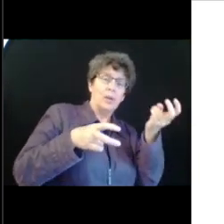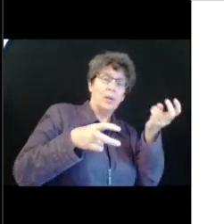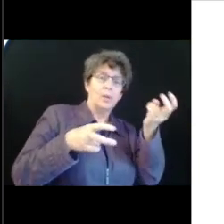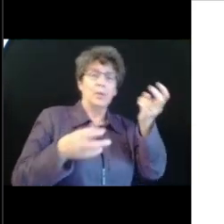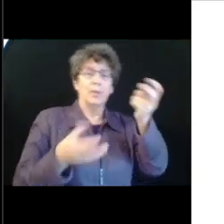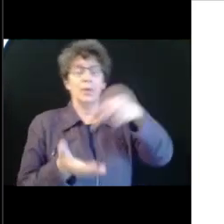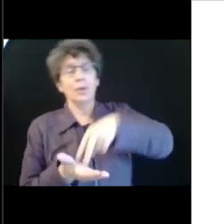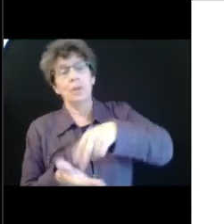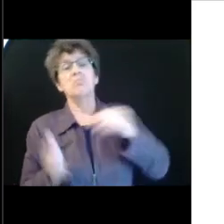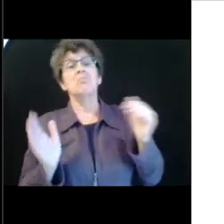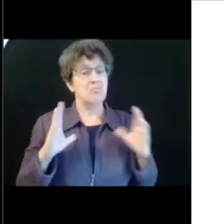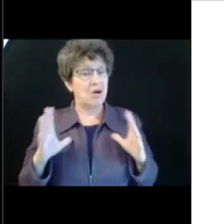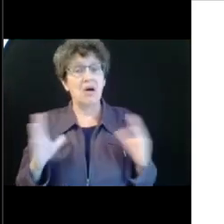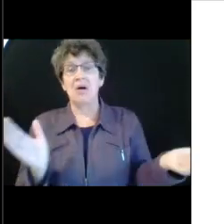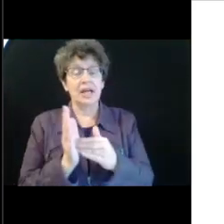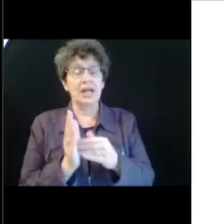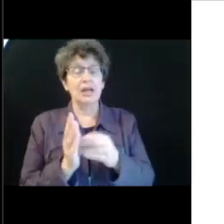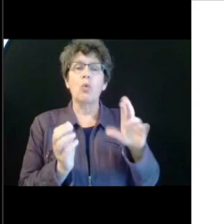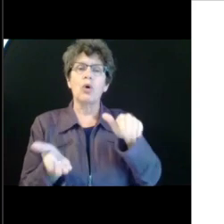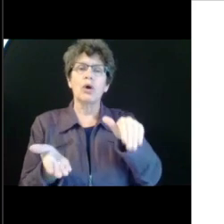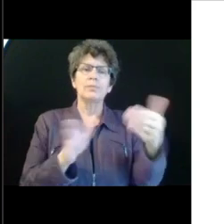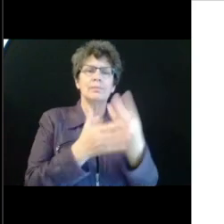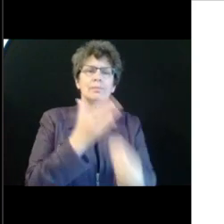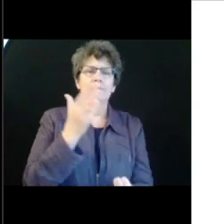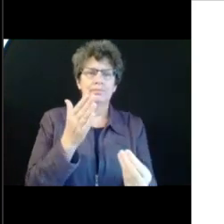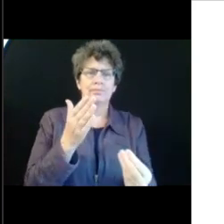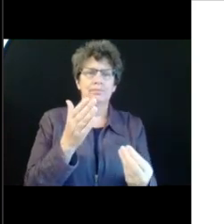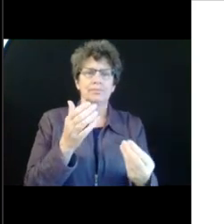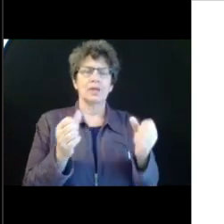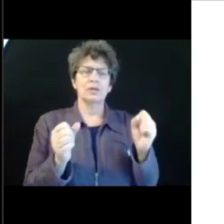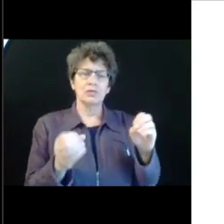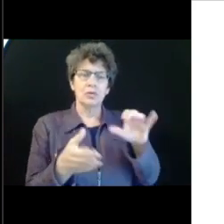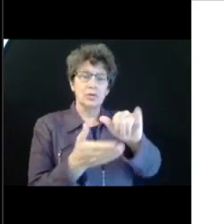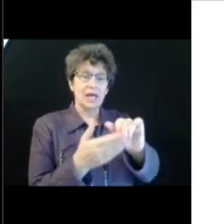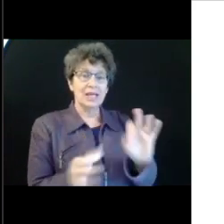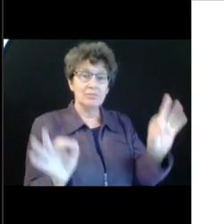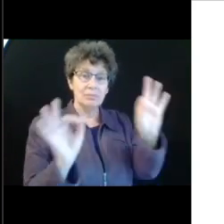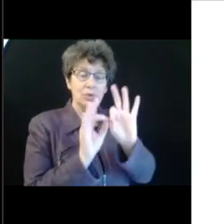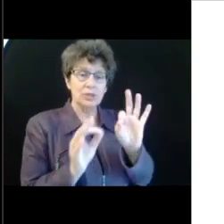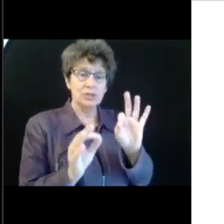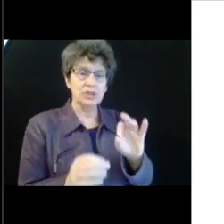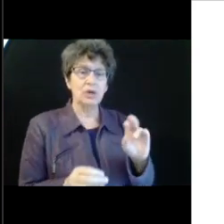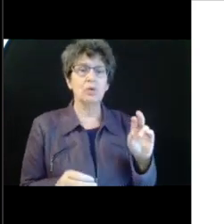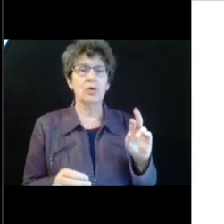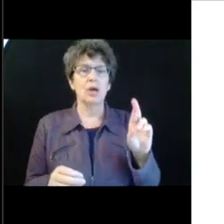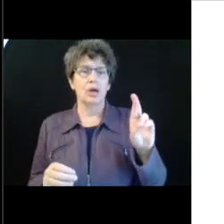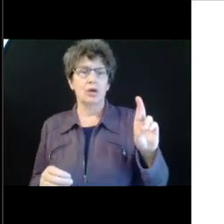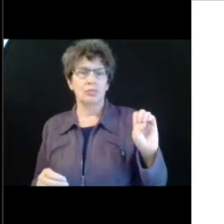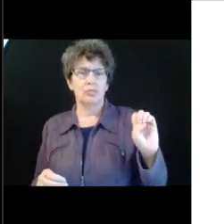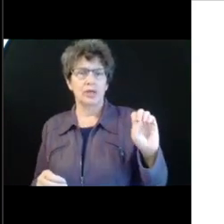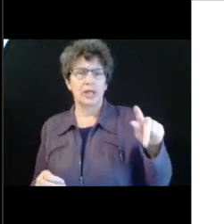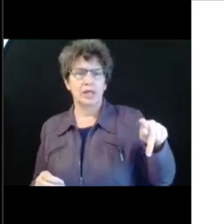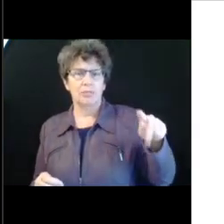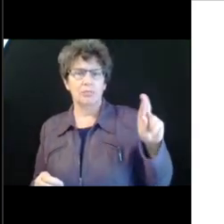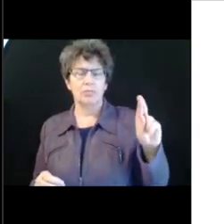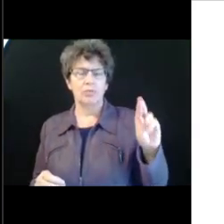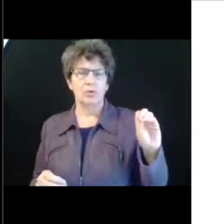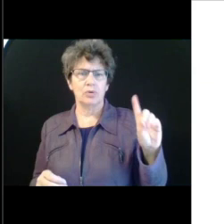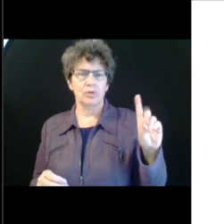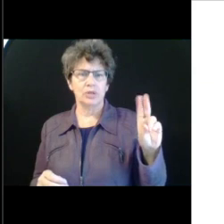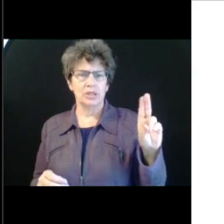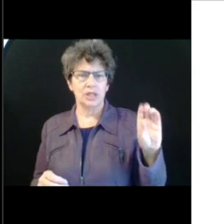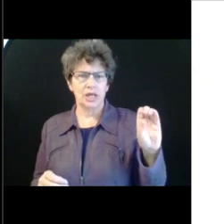the reproduction rate. And so I'm going to explain this to you here. So remember, reproduction rate is what we want to address when